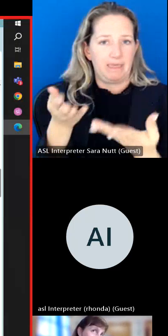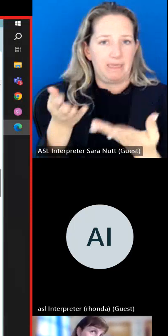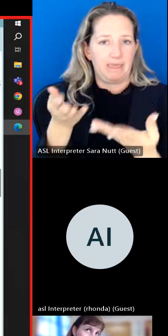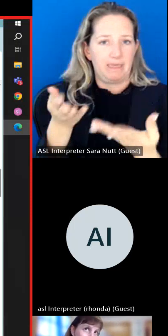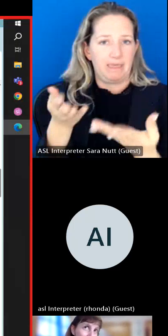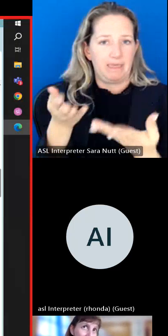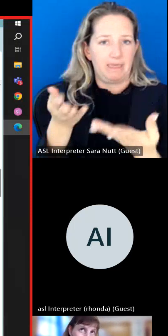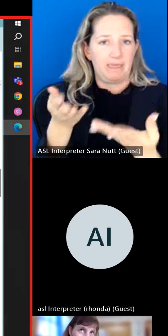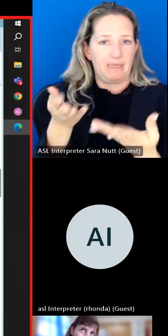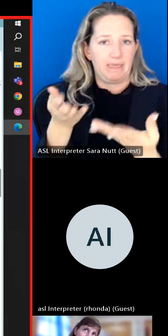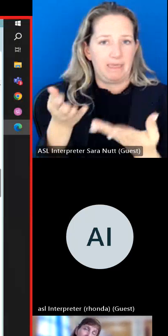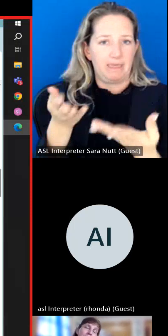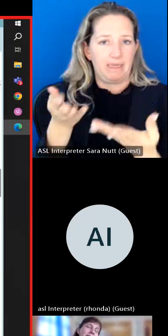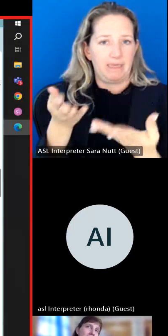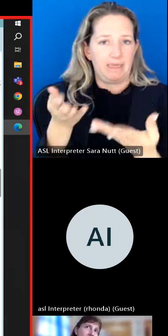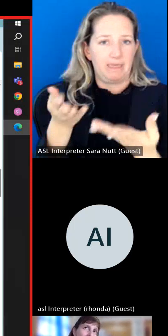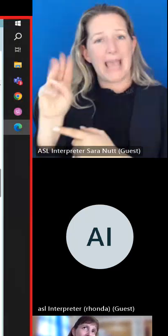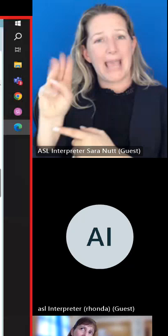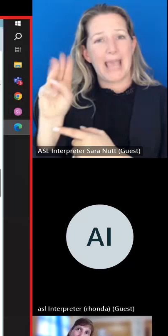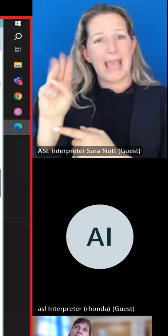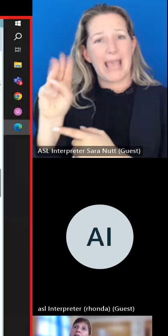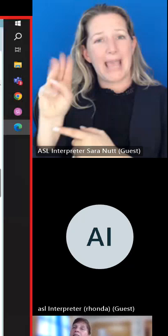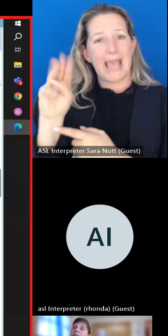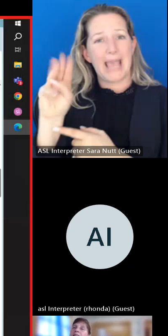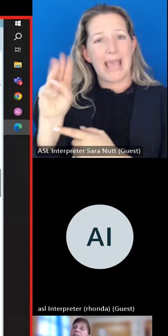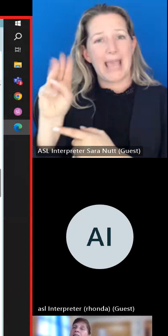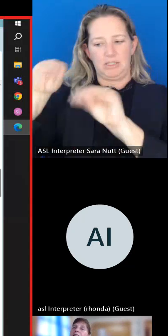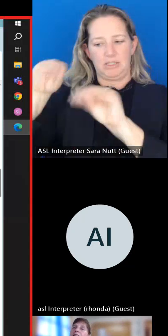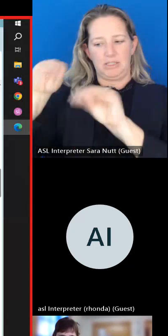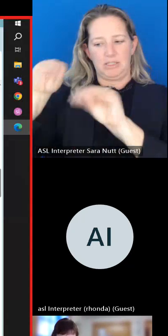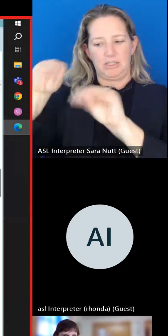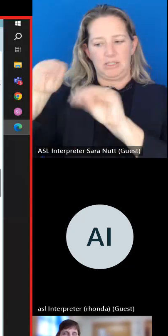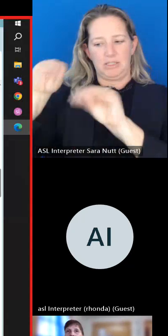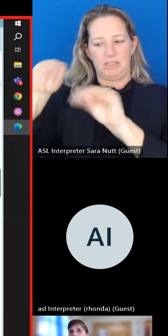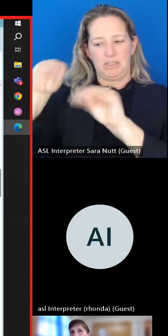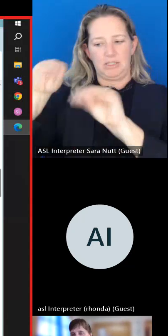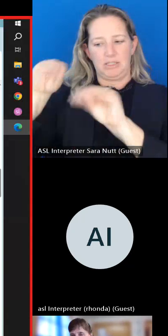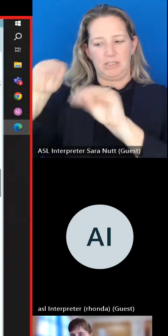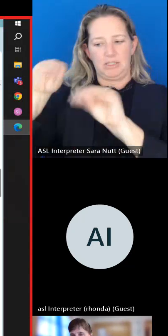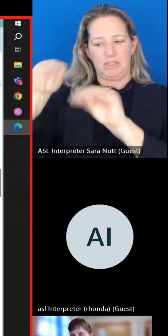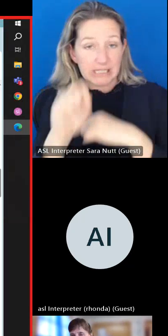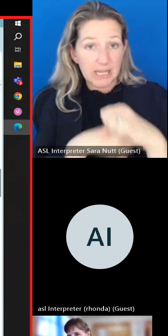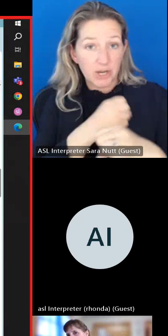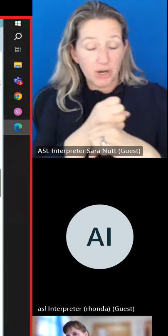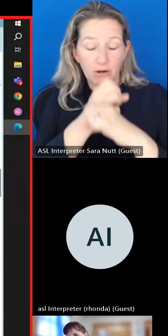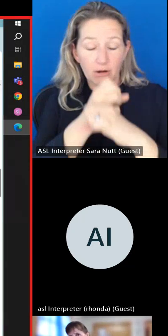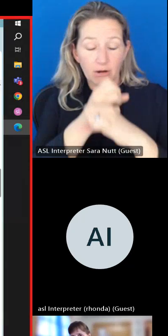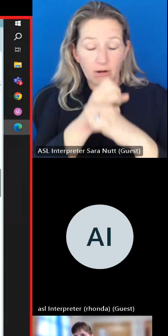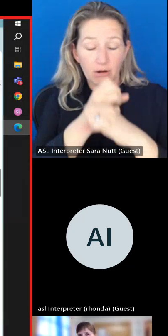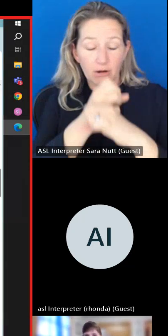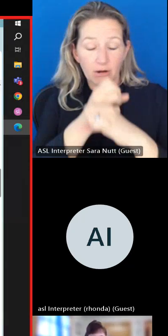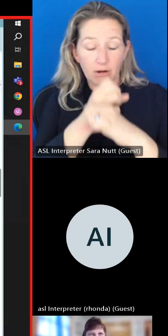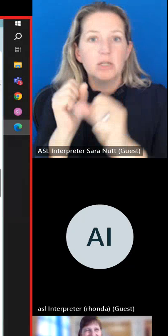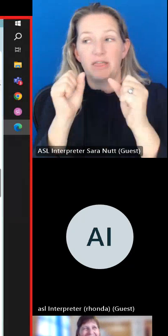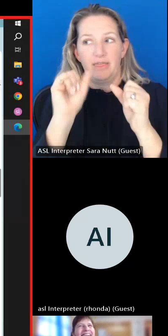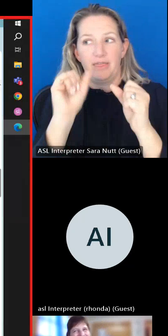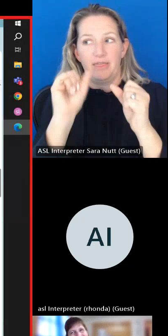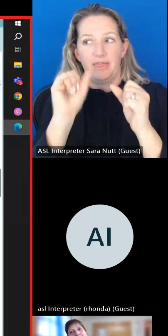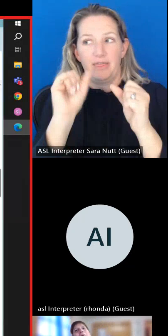kind of funny, the first year that it was installed, there was so much interest that it crashed the entire Fish and Wildlife Service